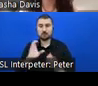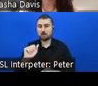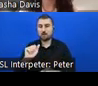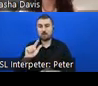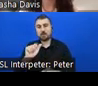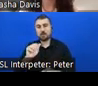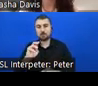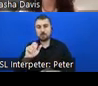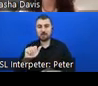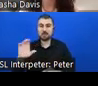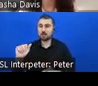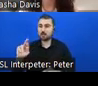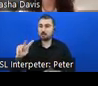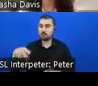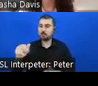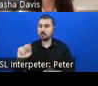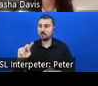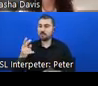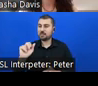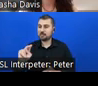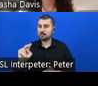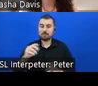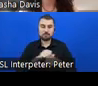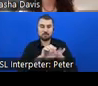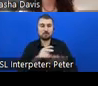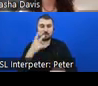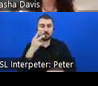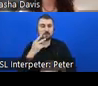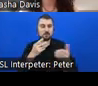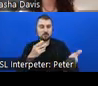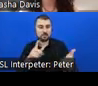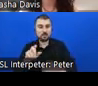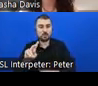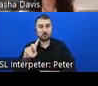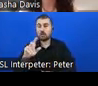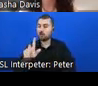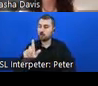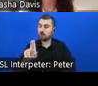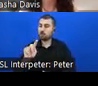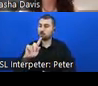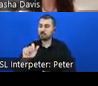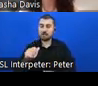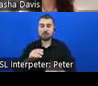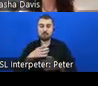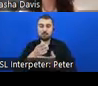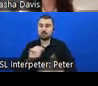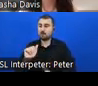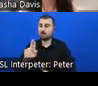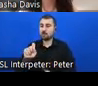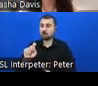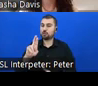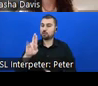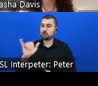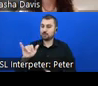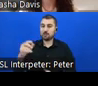the Carpathian Mountains. This area, known as Galicia, was at the time part of Austro-Hungary, but is now in